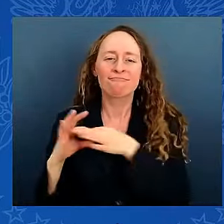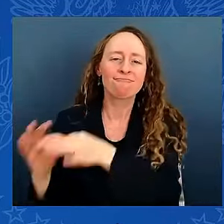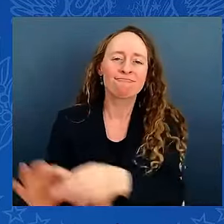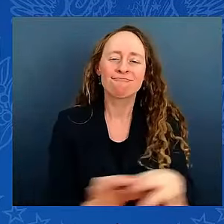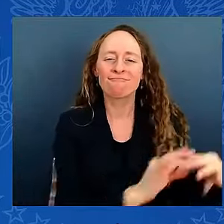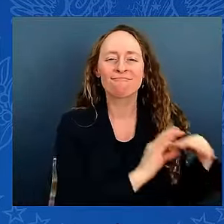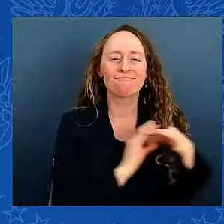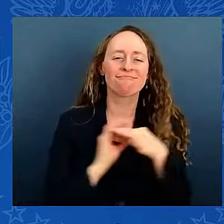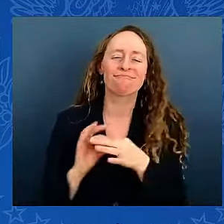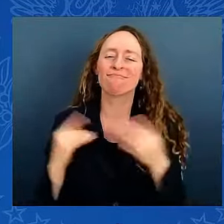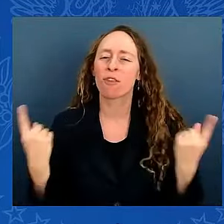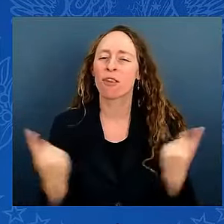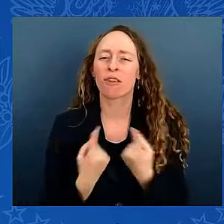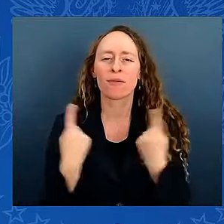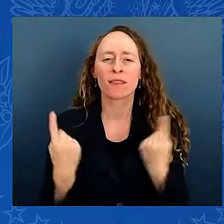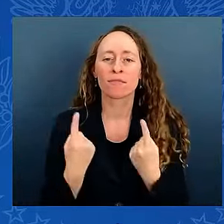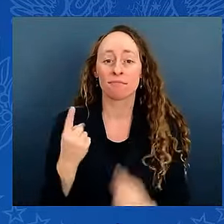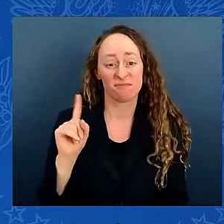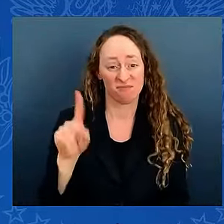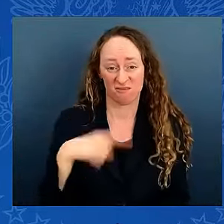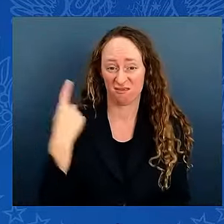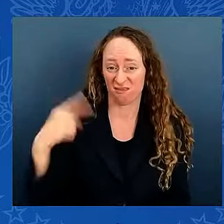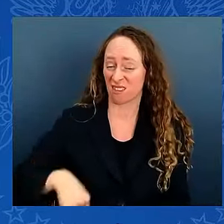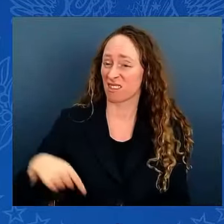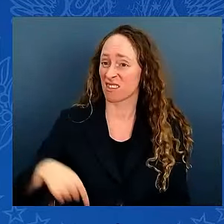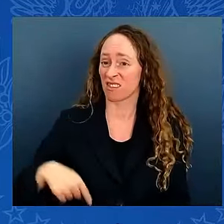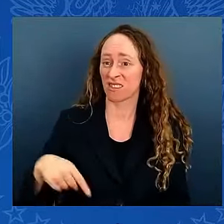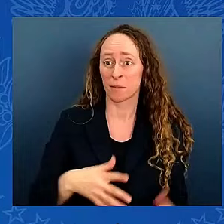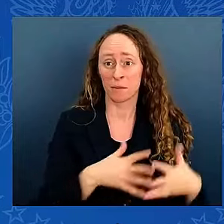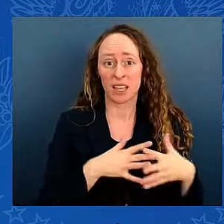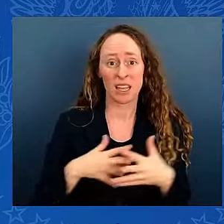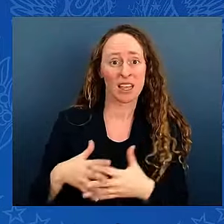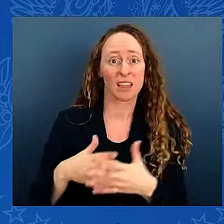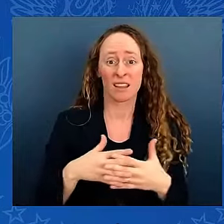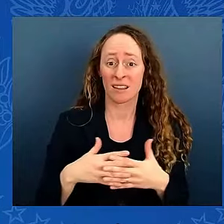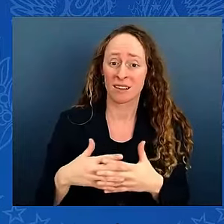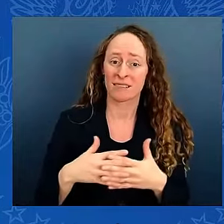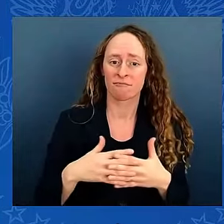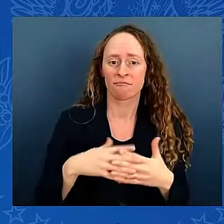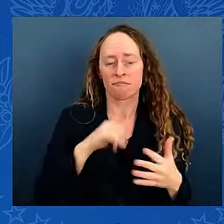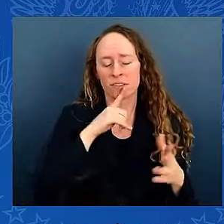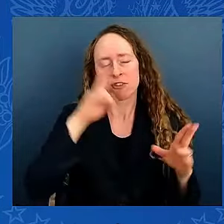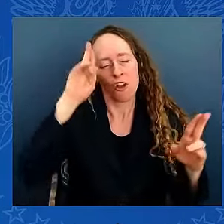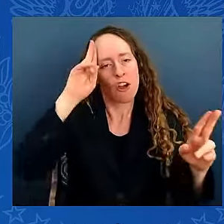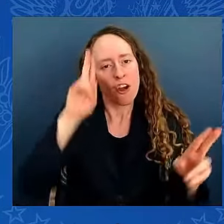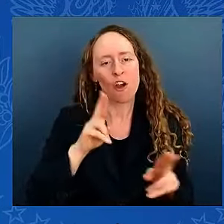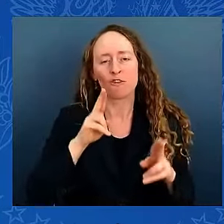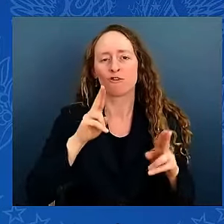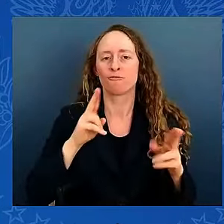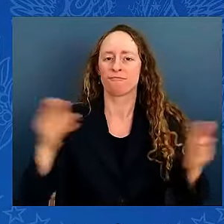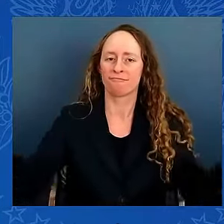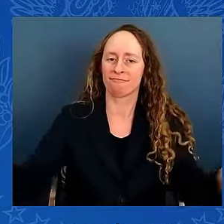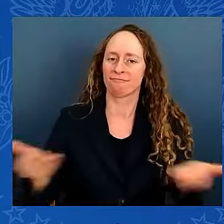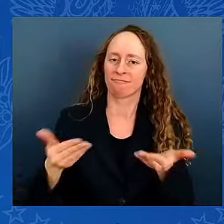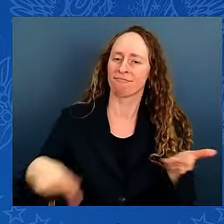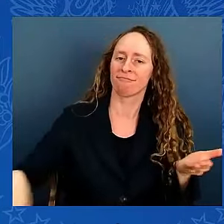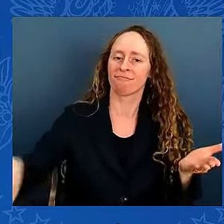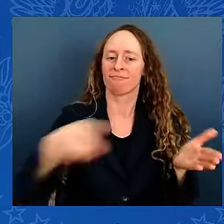America. And it's a great honor to represent our nation and to hear those letters,